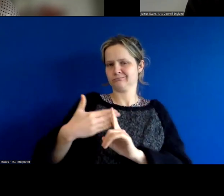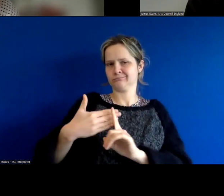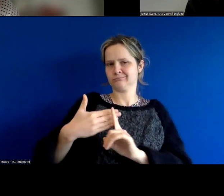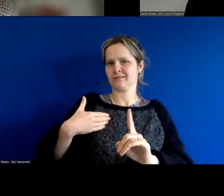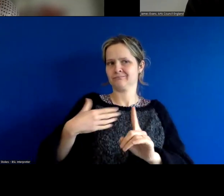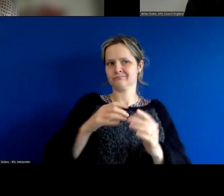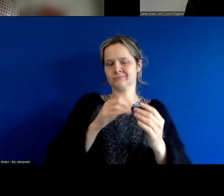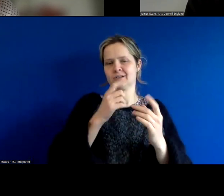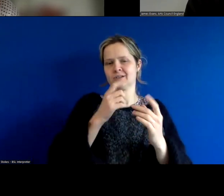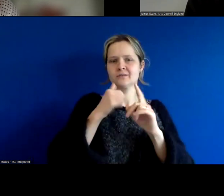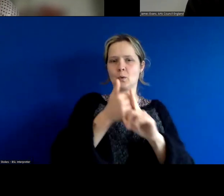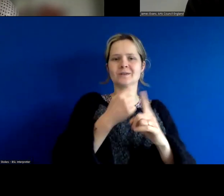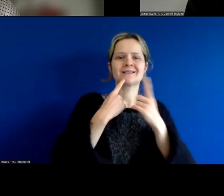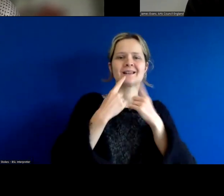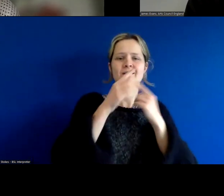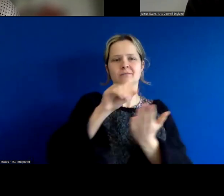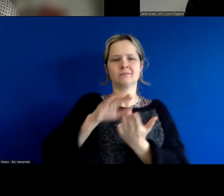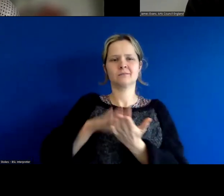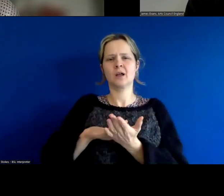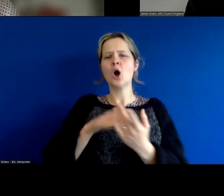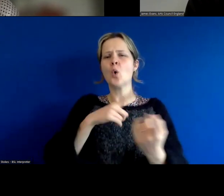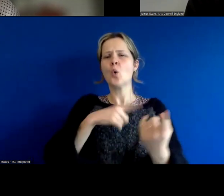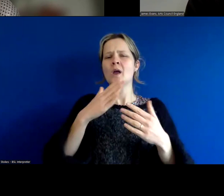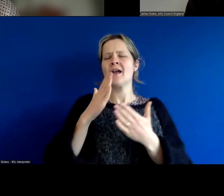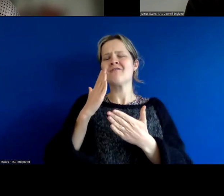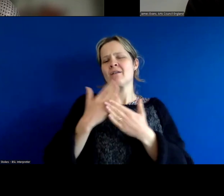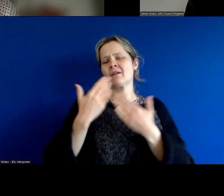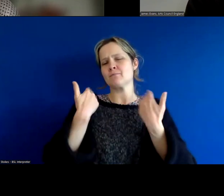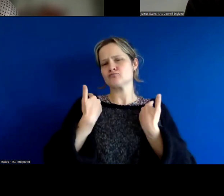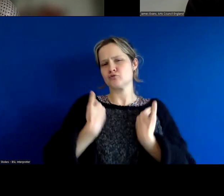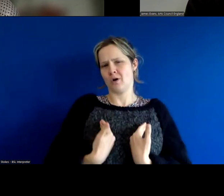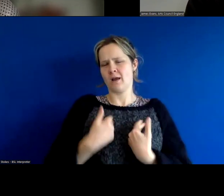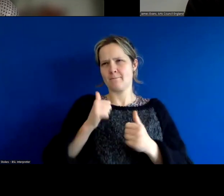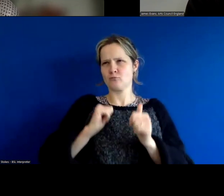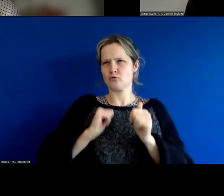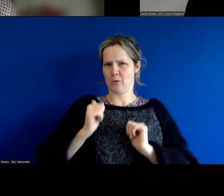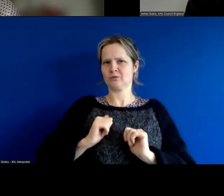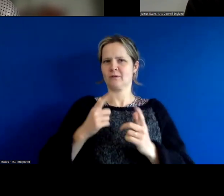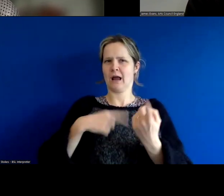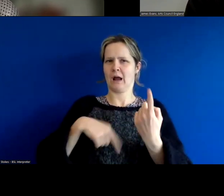are really proud of the product being very much a place-based product.